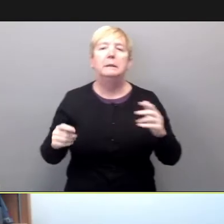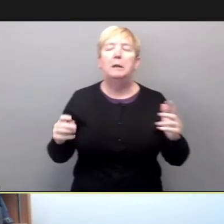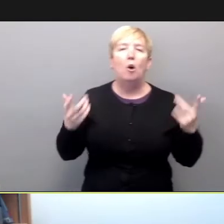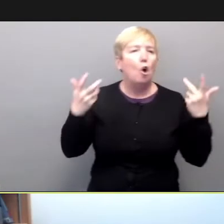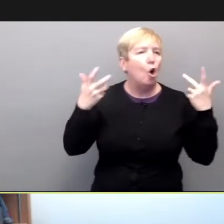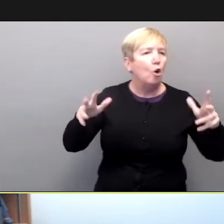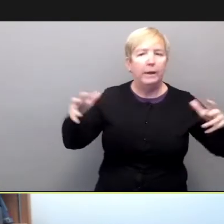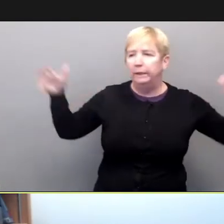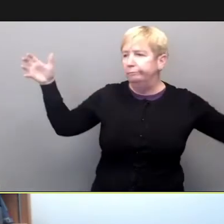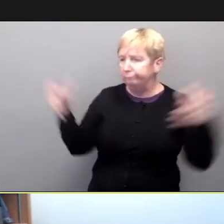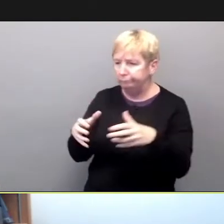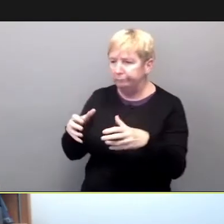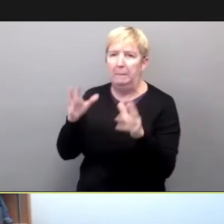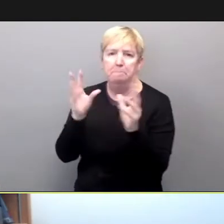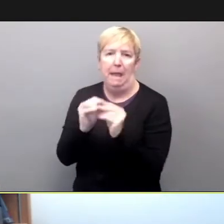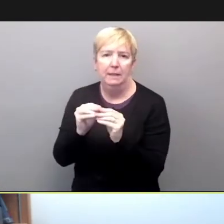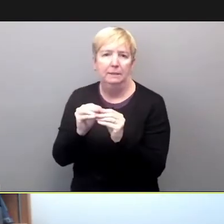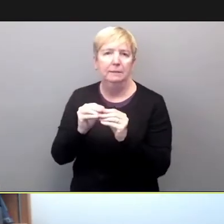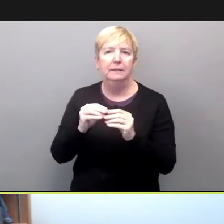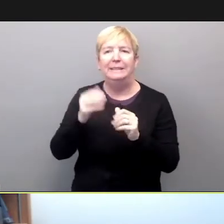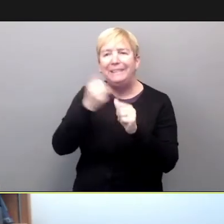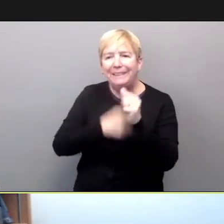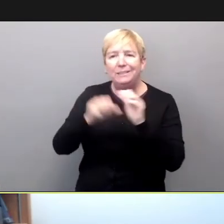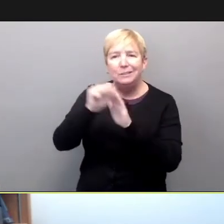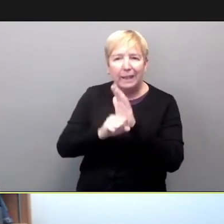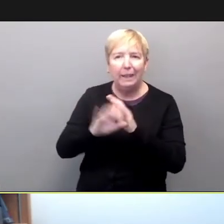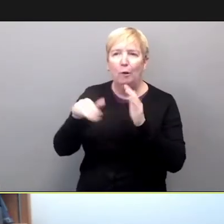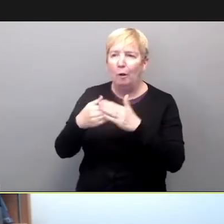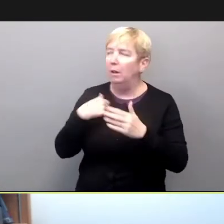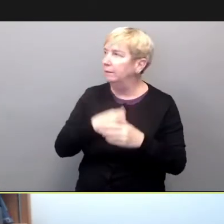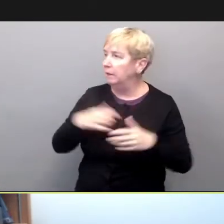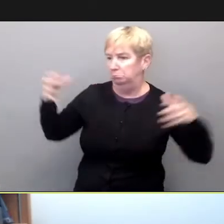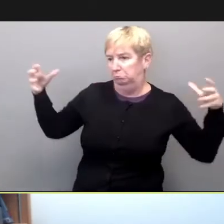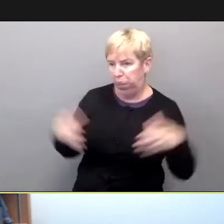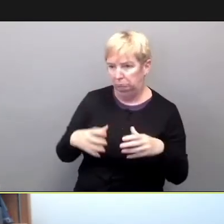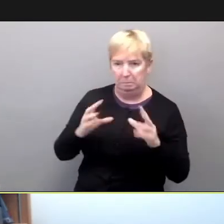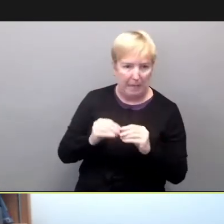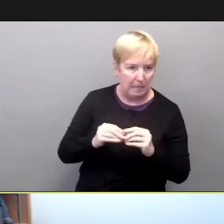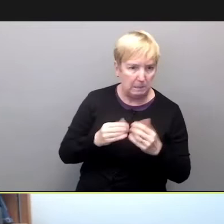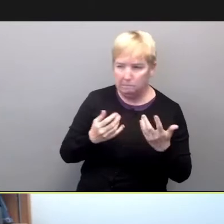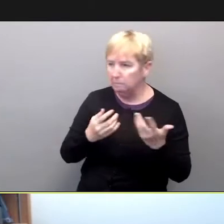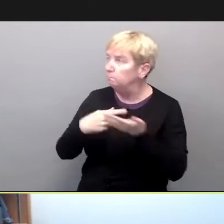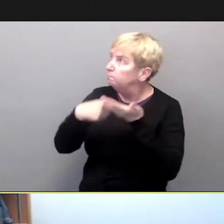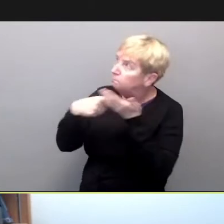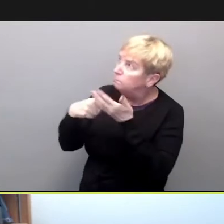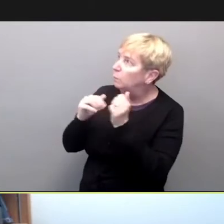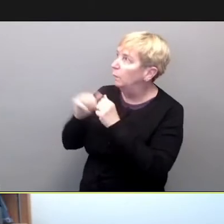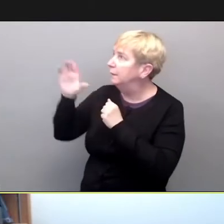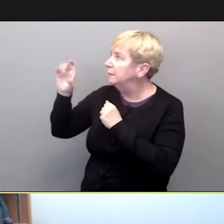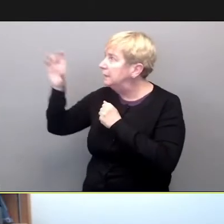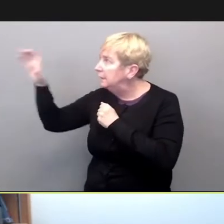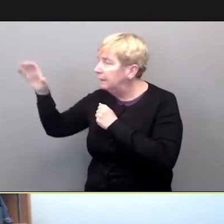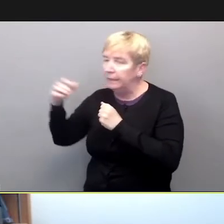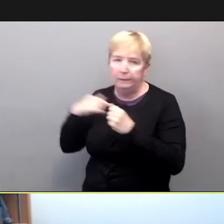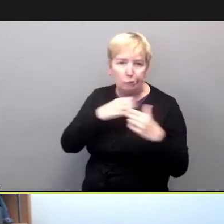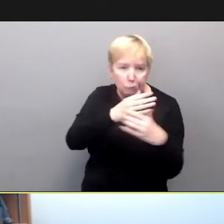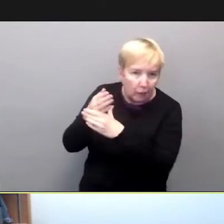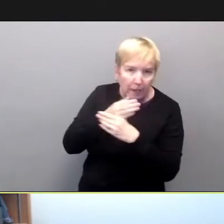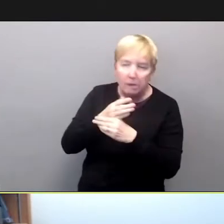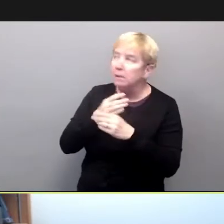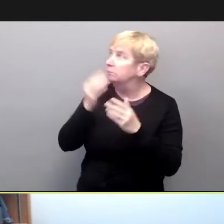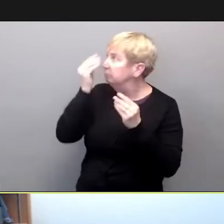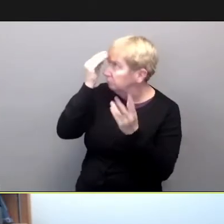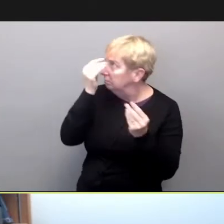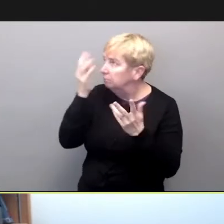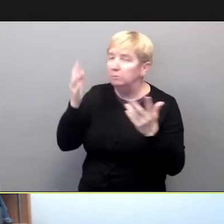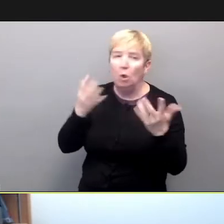the states gather together to communicate with CDC, and information is shared. And so a